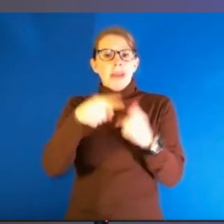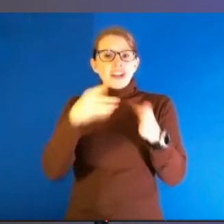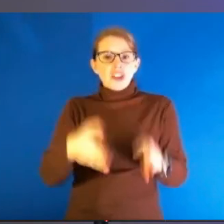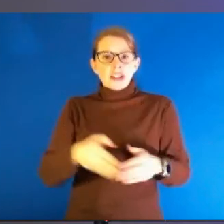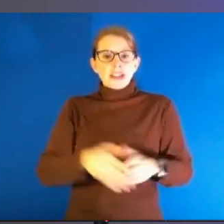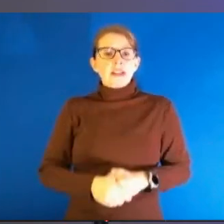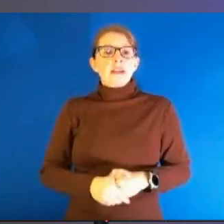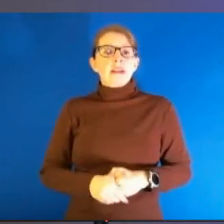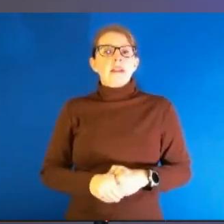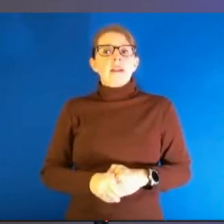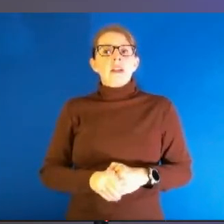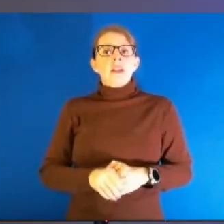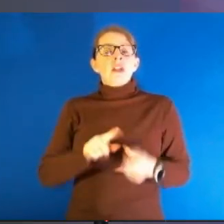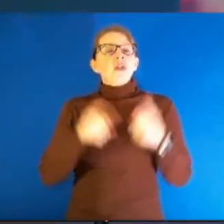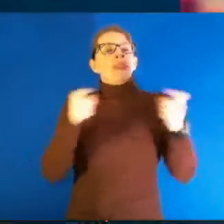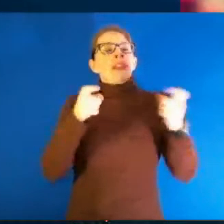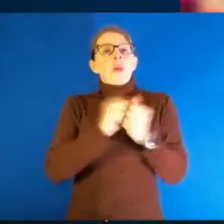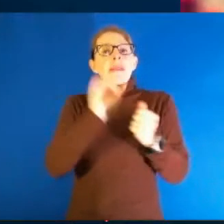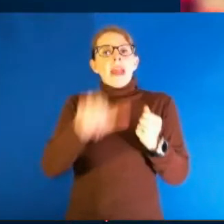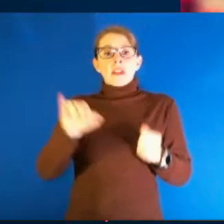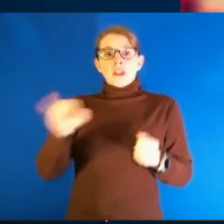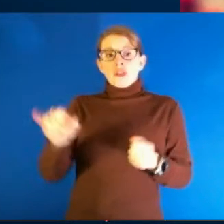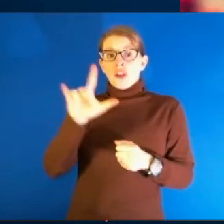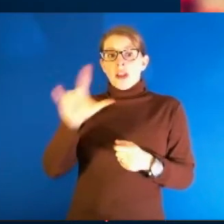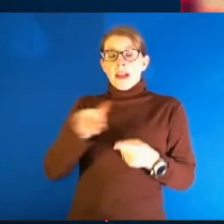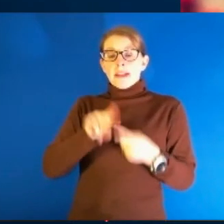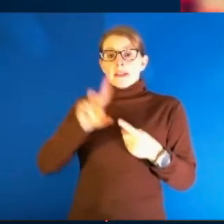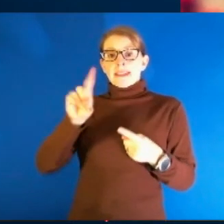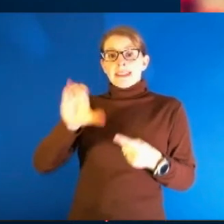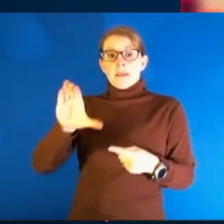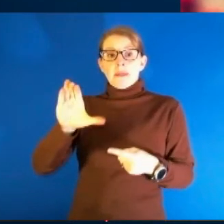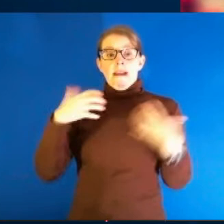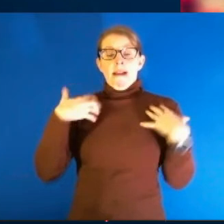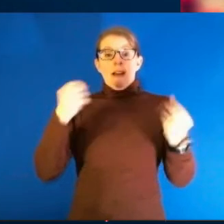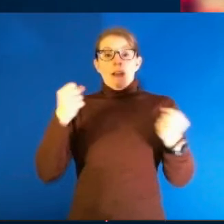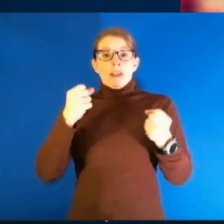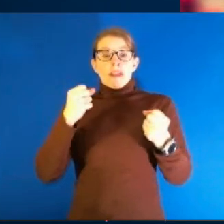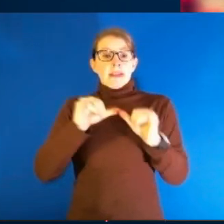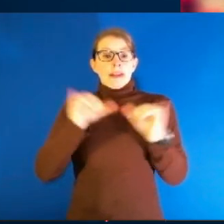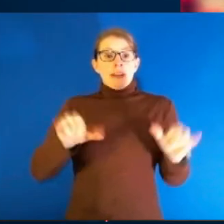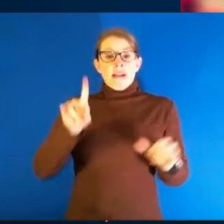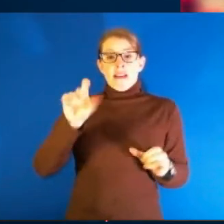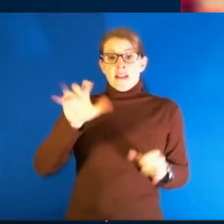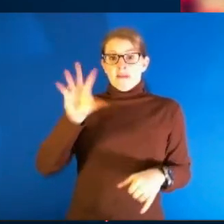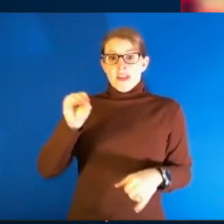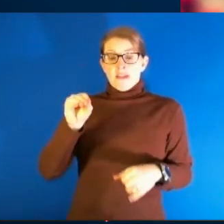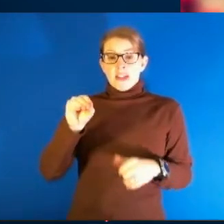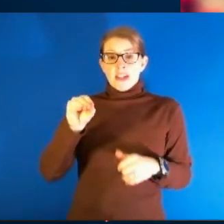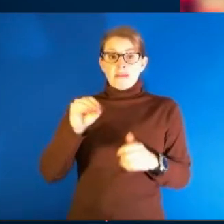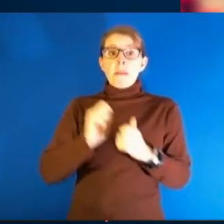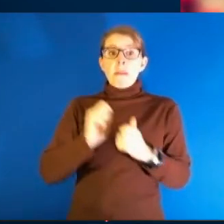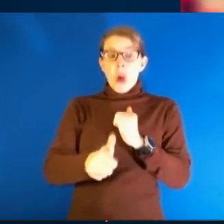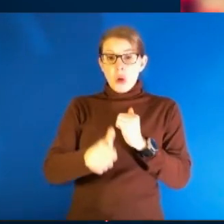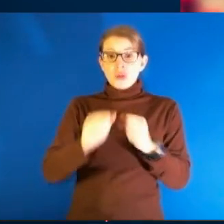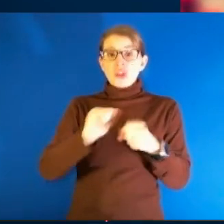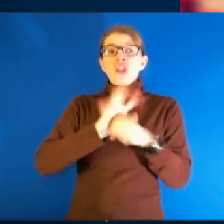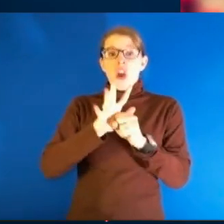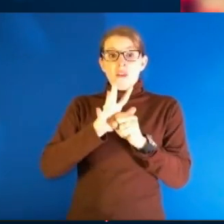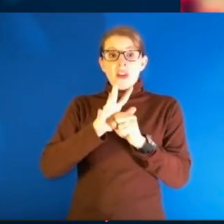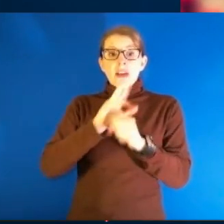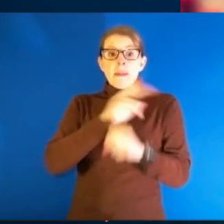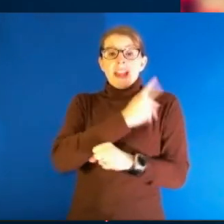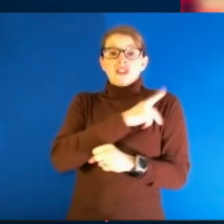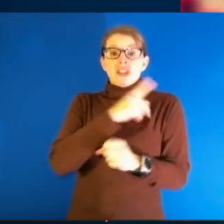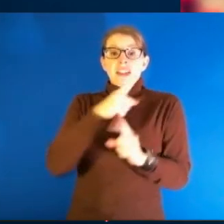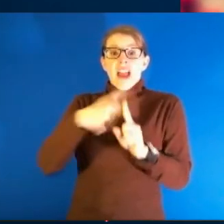that. From July until December of last year, the health system averaged about 150 post-COVID patients per month. So I do